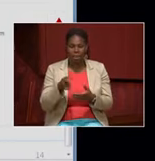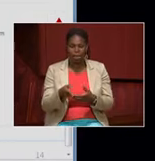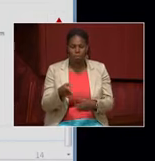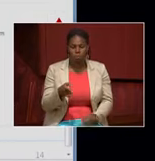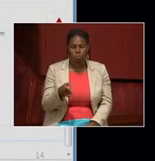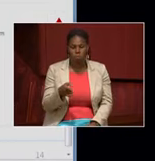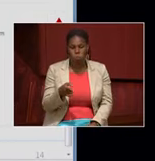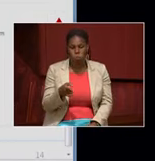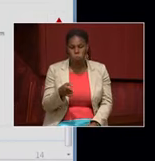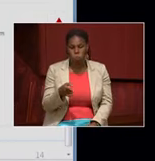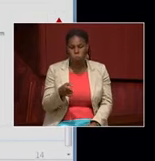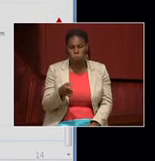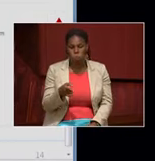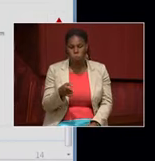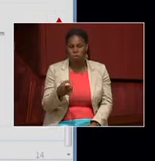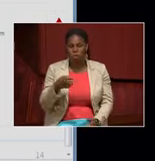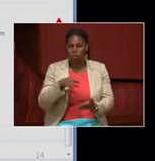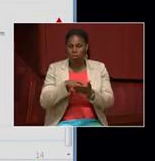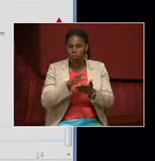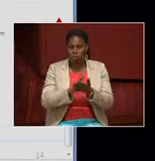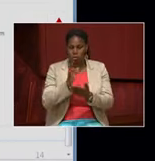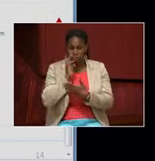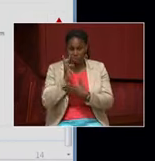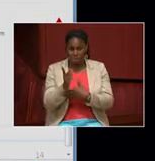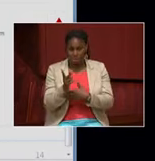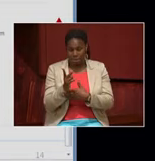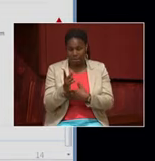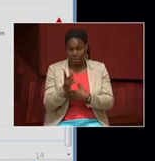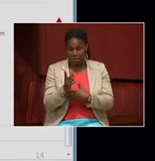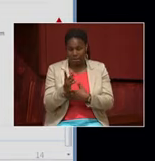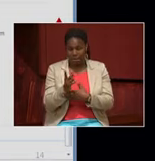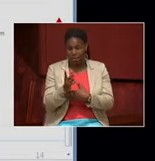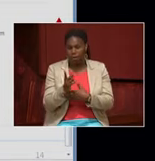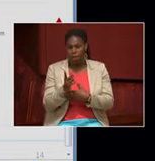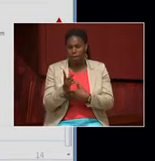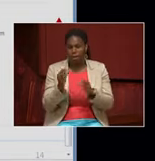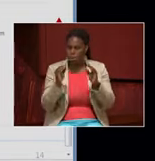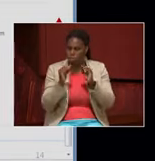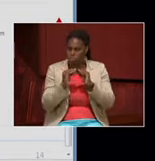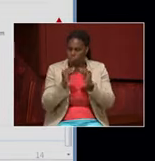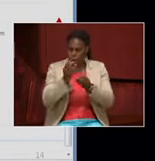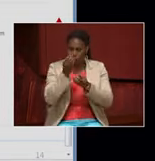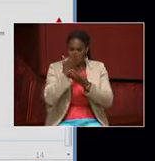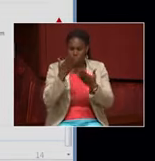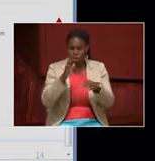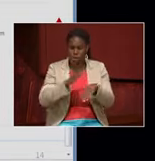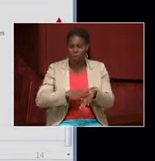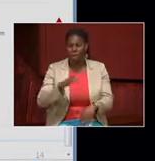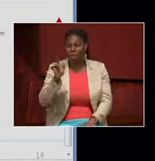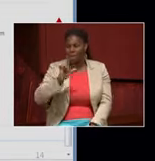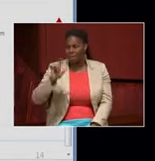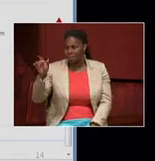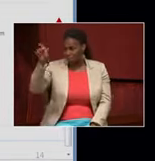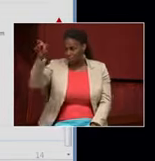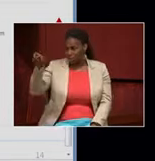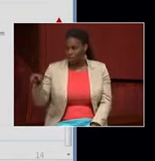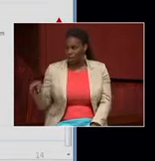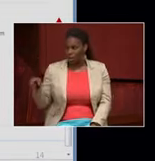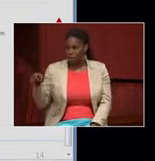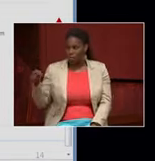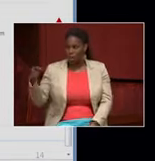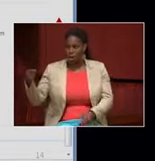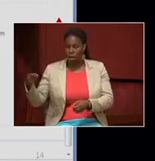created the records that you're seeing. Now, there are more further information on the left side, the left column of the screen